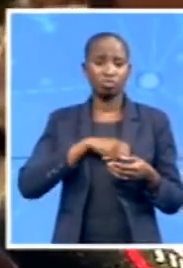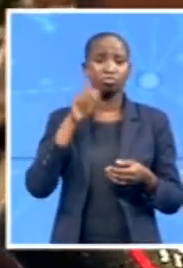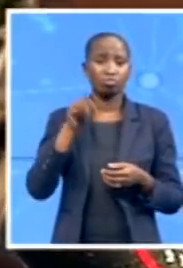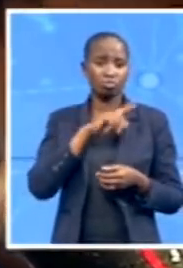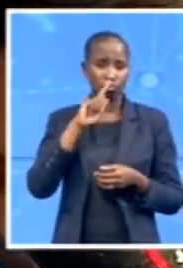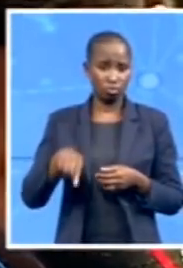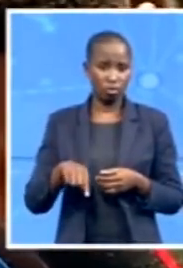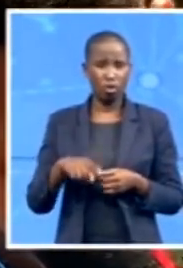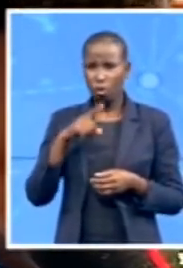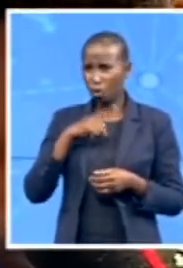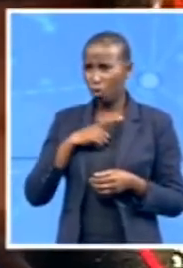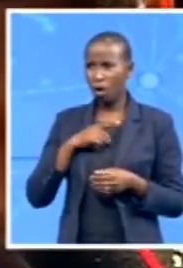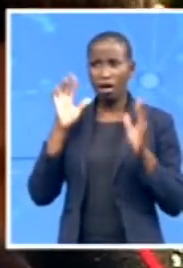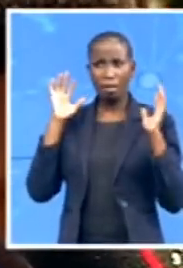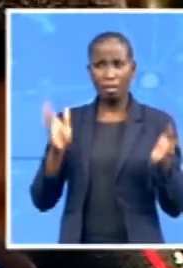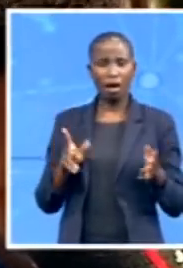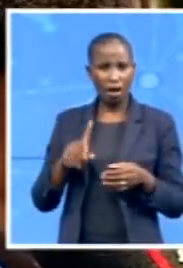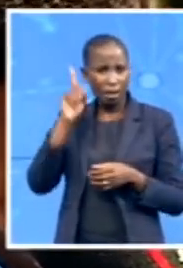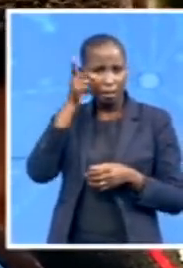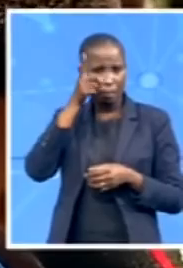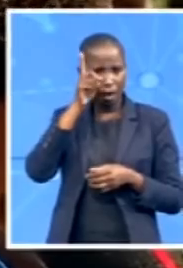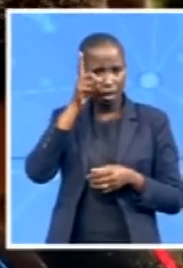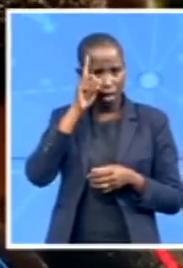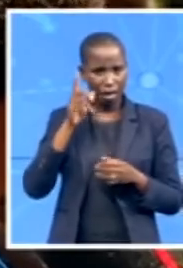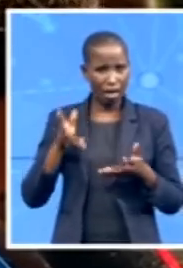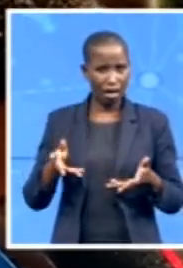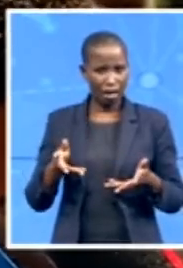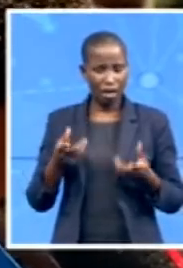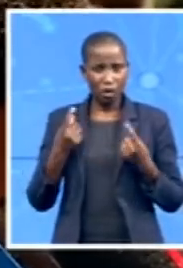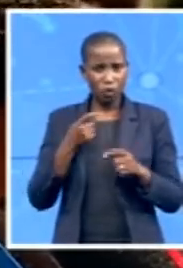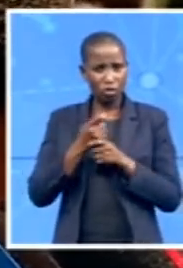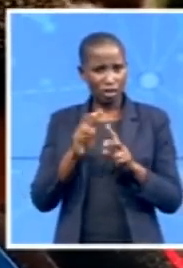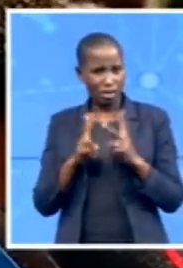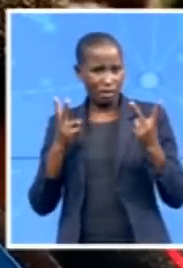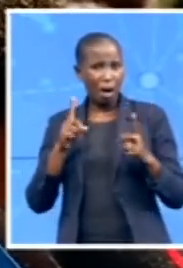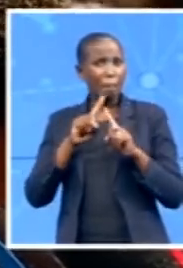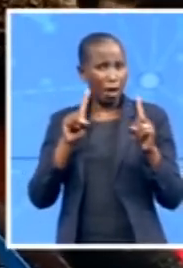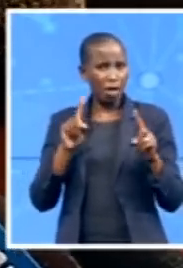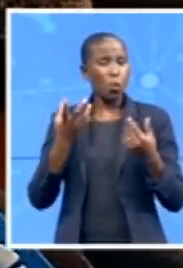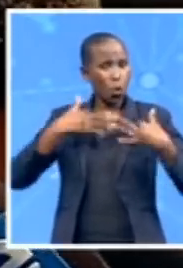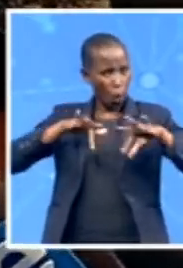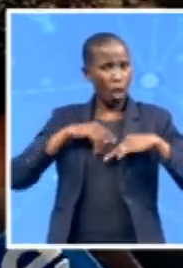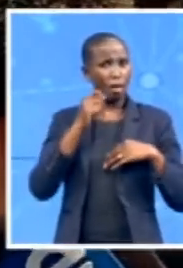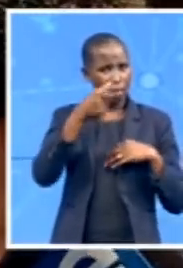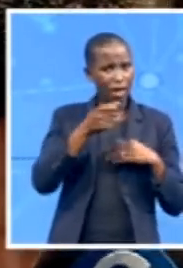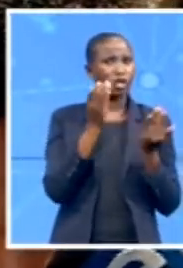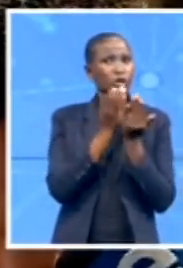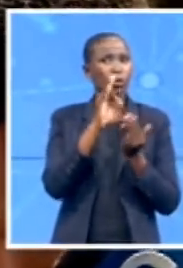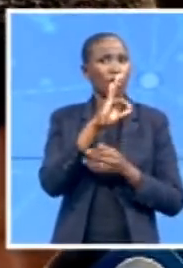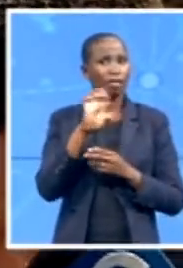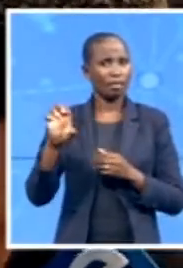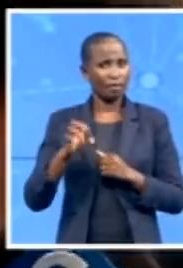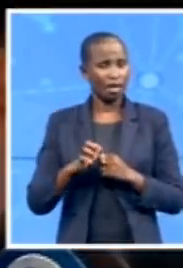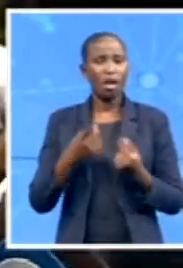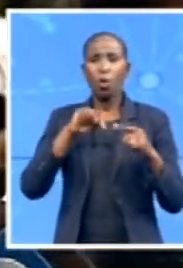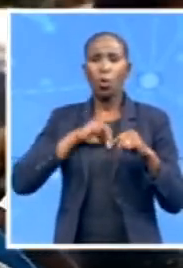us pay school fees, and why are the white children treated otherwise? And so we as children from Jan Viljoen don't feel safe because parents started treating us